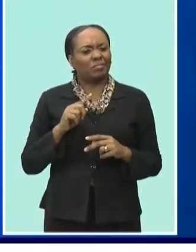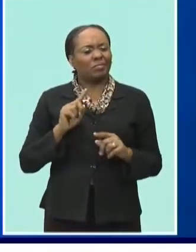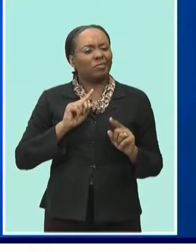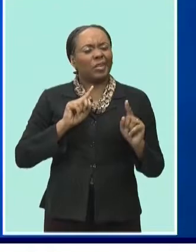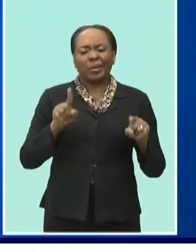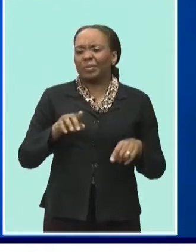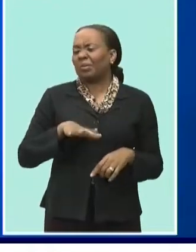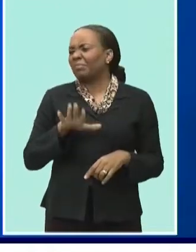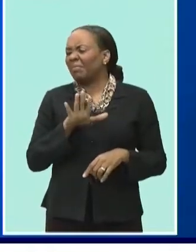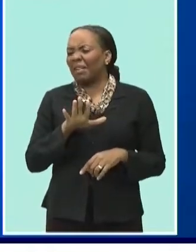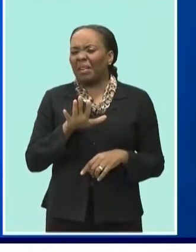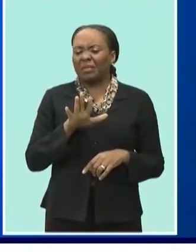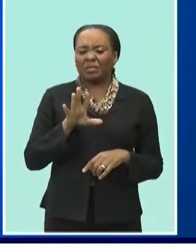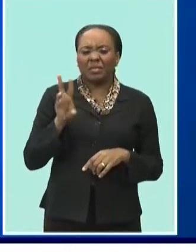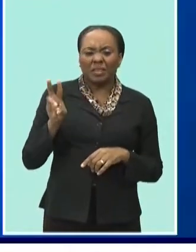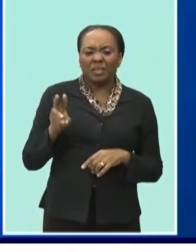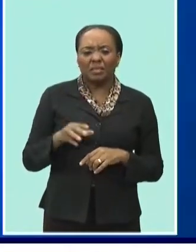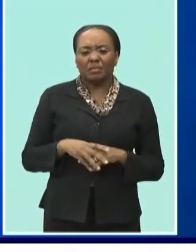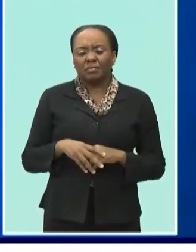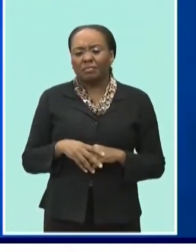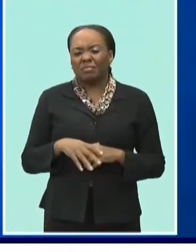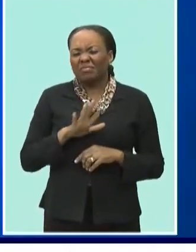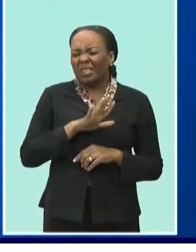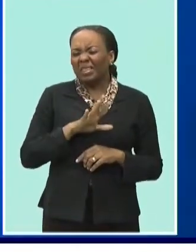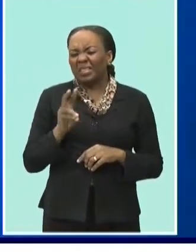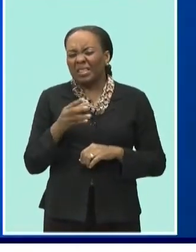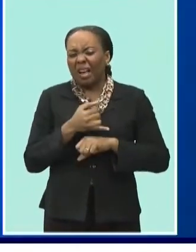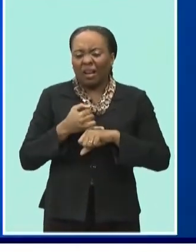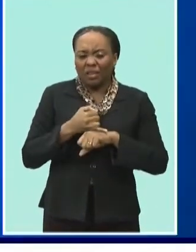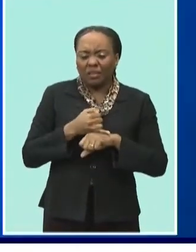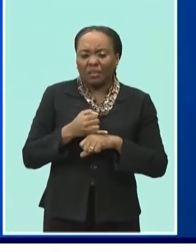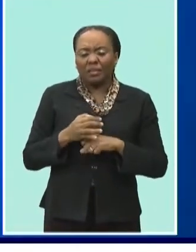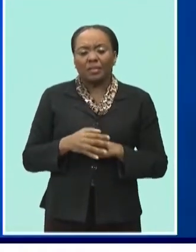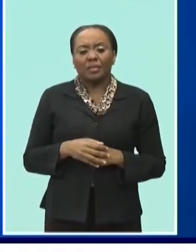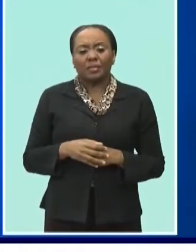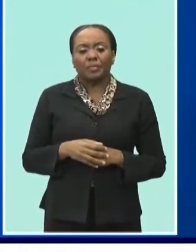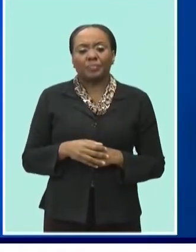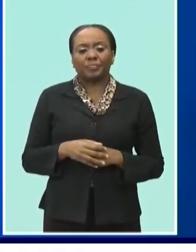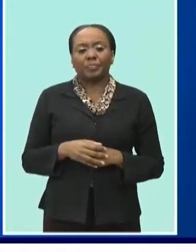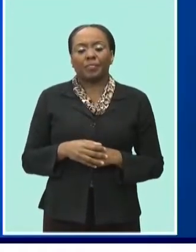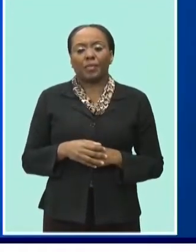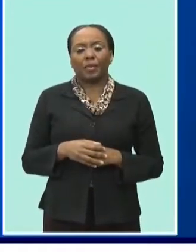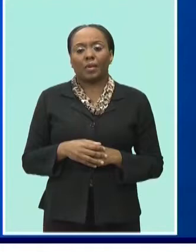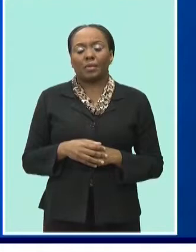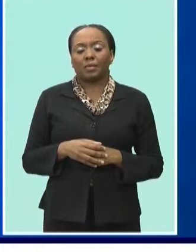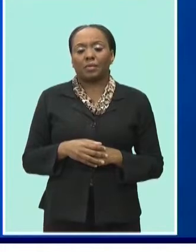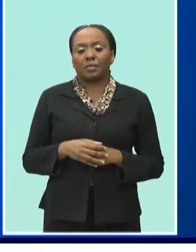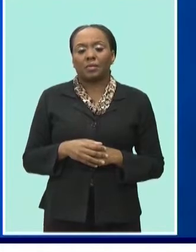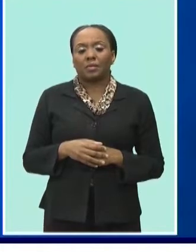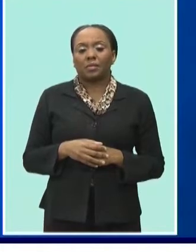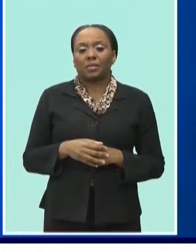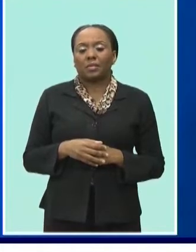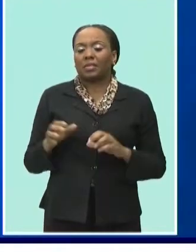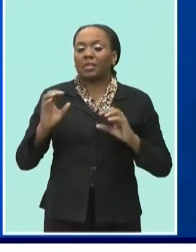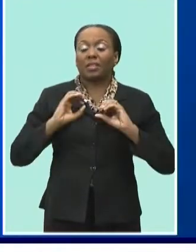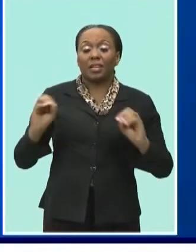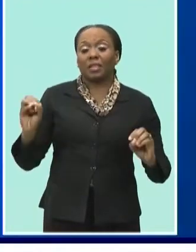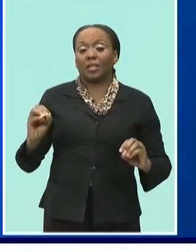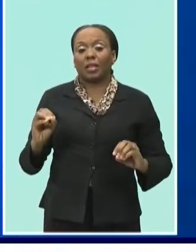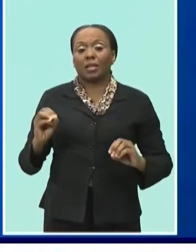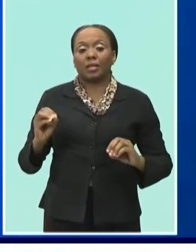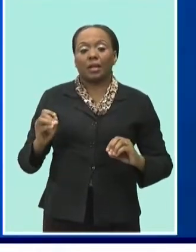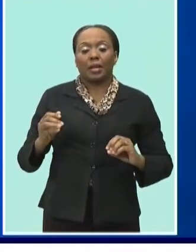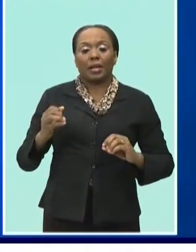or 6. And, you know, we didn't visit 100, but we visited 5 or 6 islands. And none of them had the level of infrastructure,